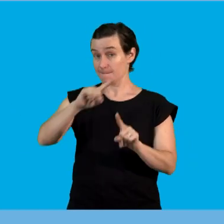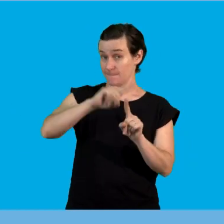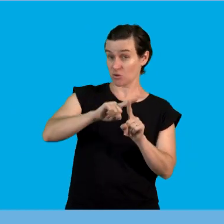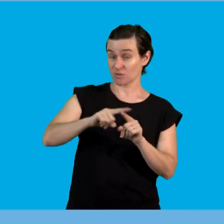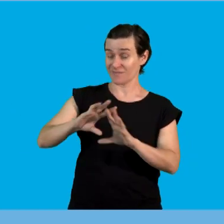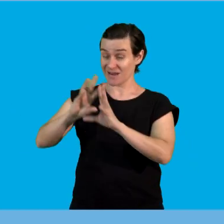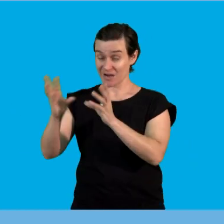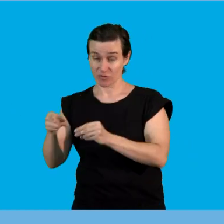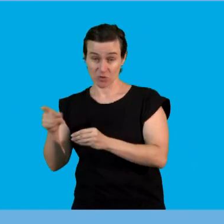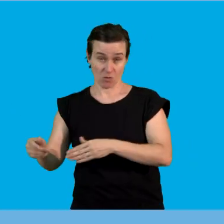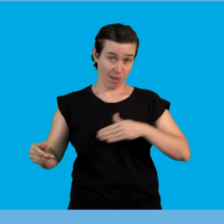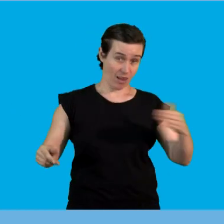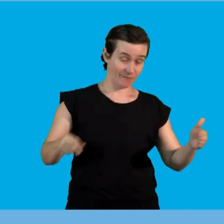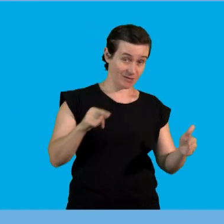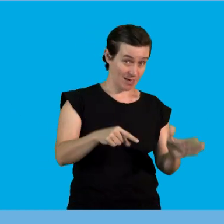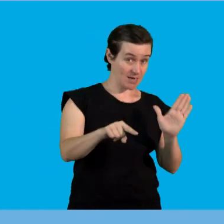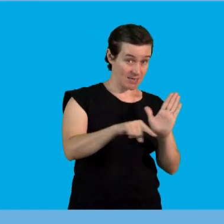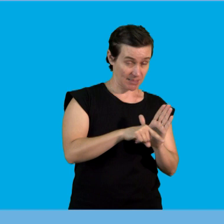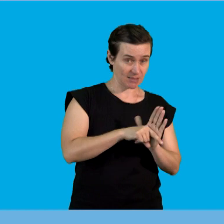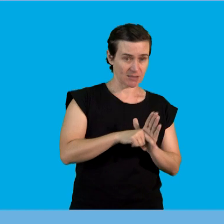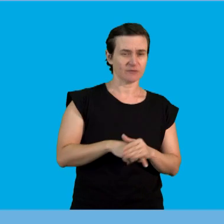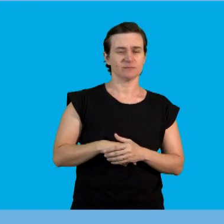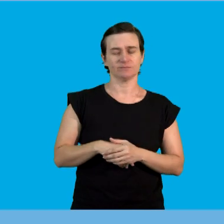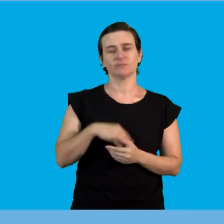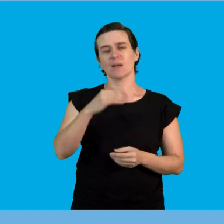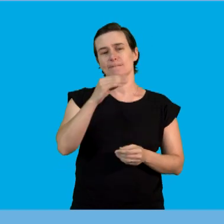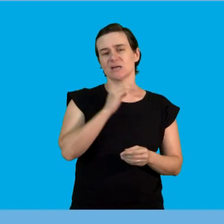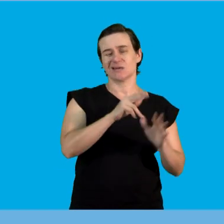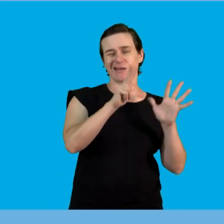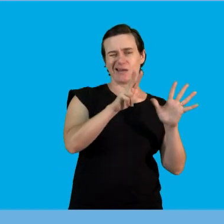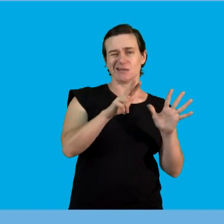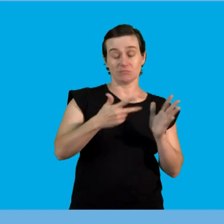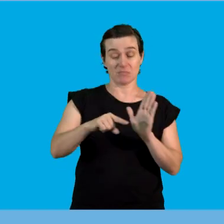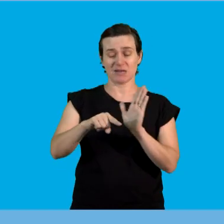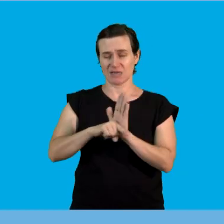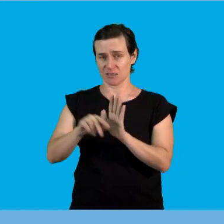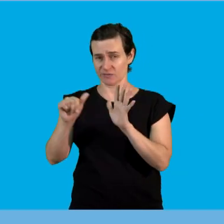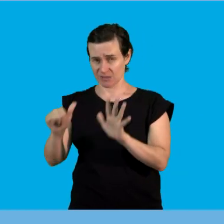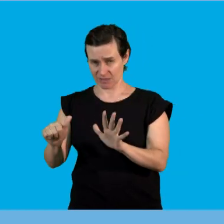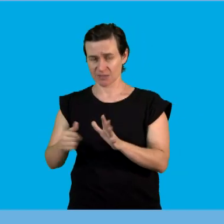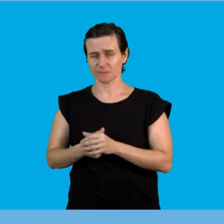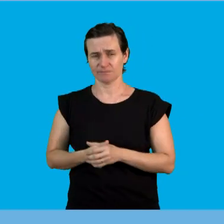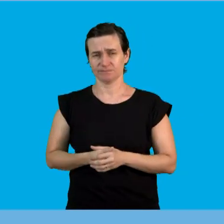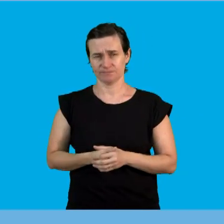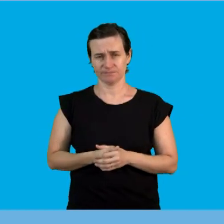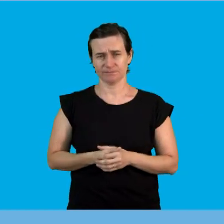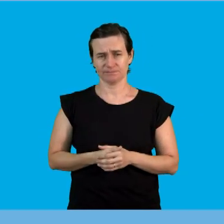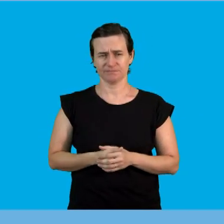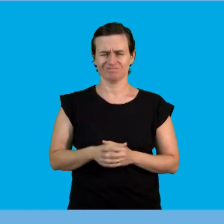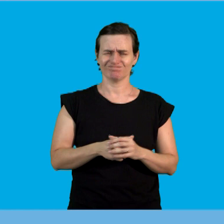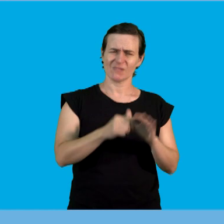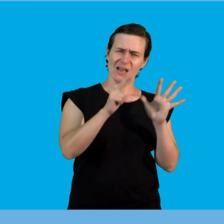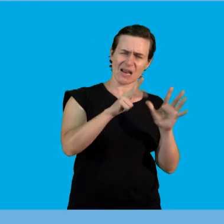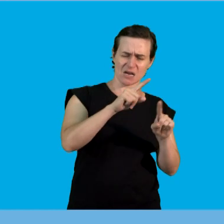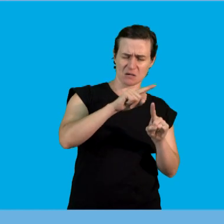everything going to the left is negative, that then means that we can substitute a -6 here. So now that is to say, when we